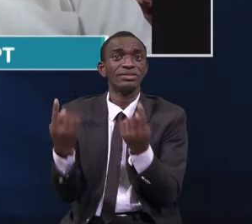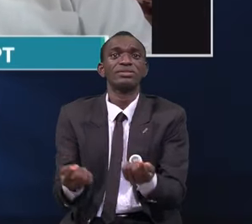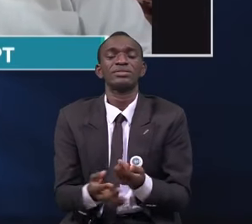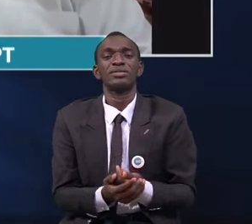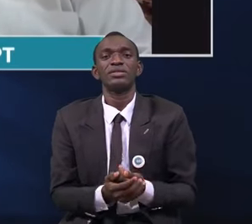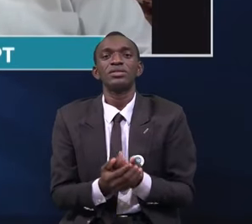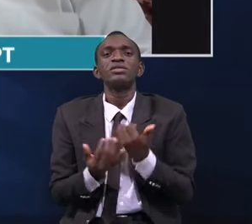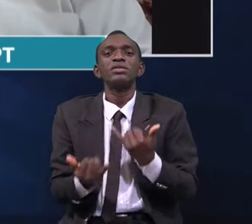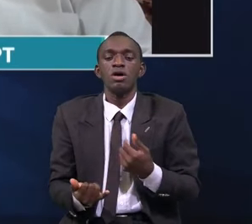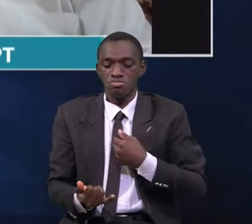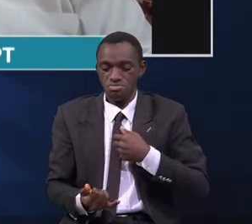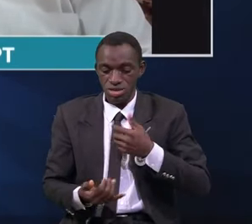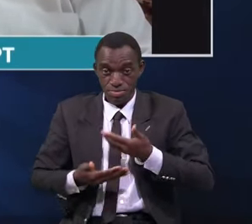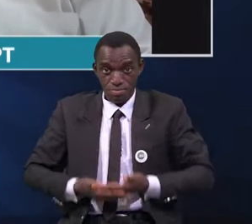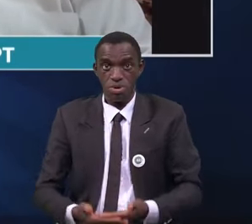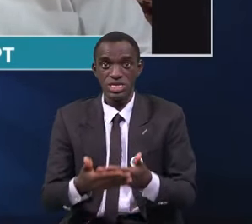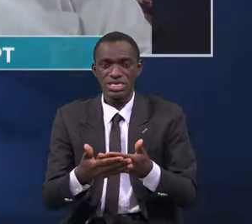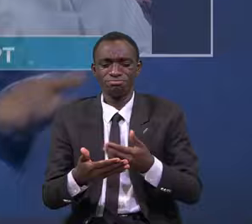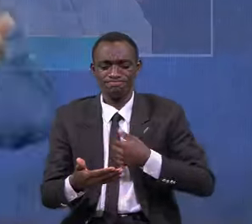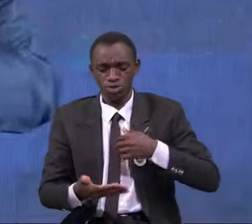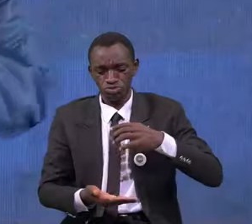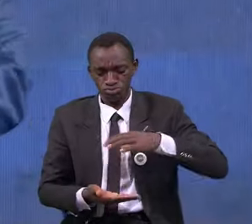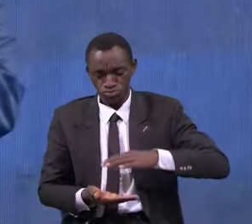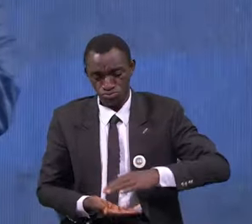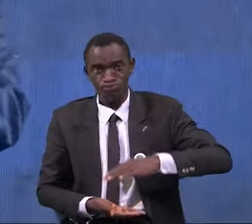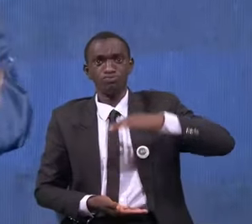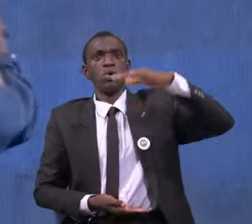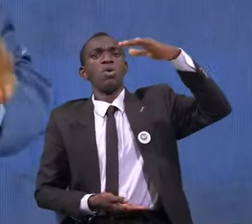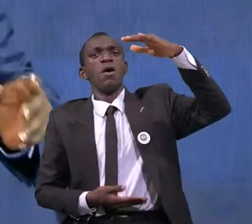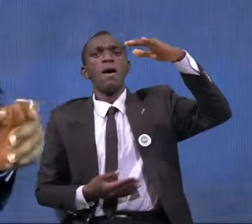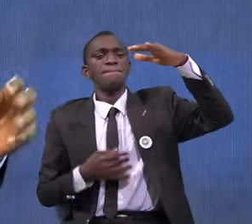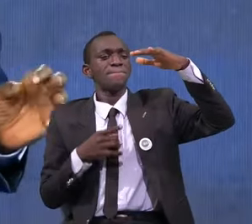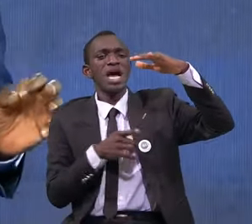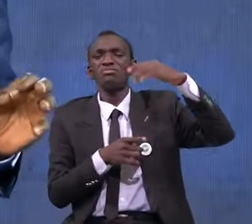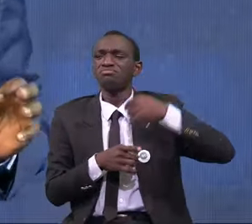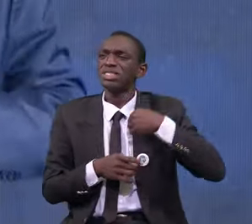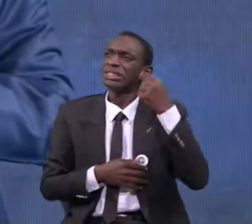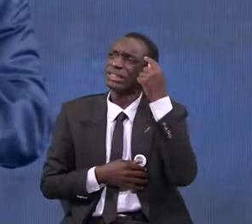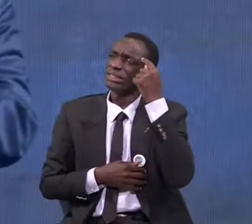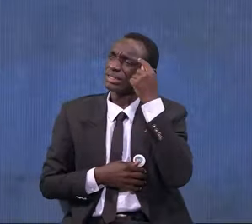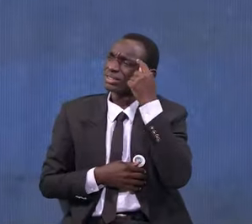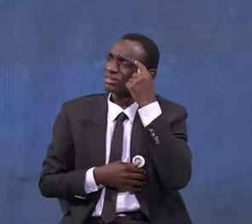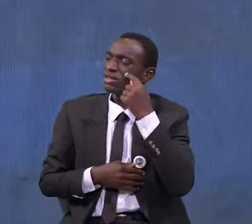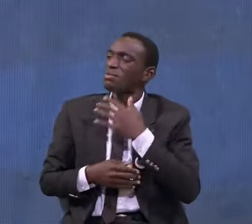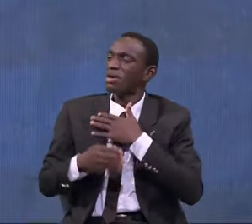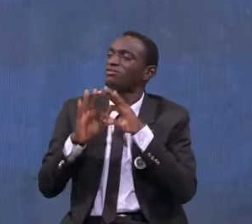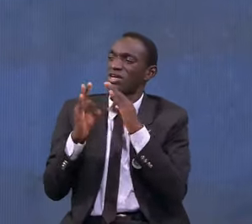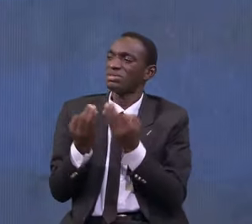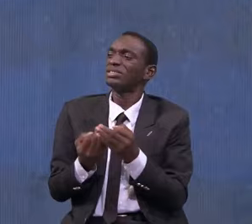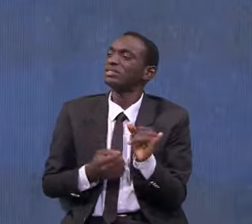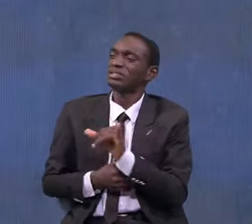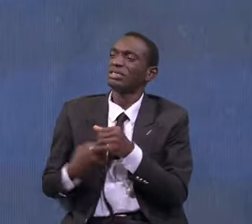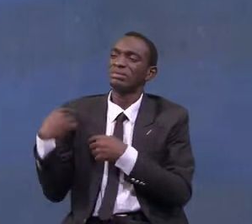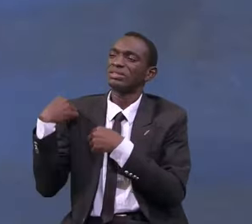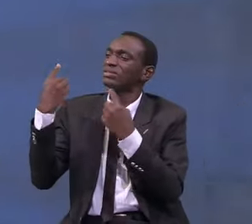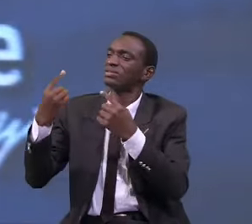And now you are growing up. You see, that's what we have been from generation to generation.